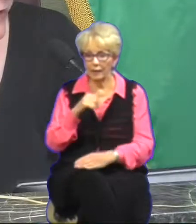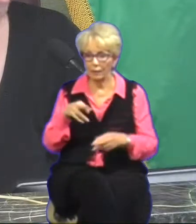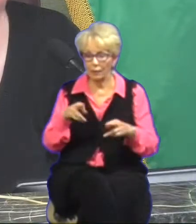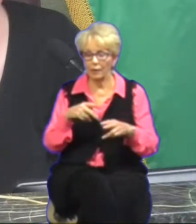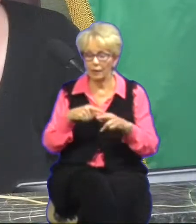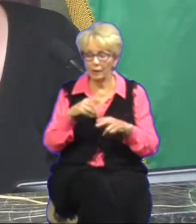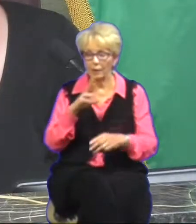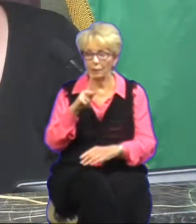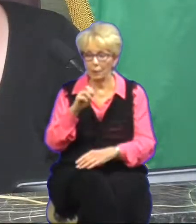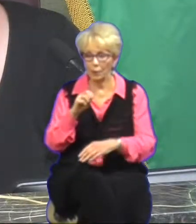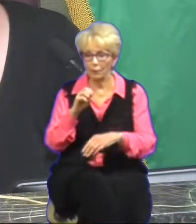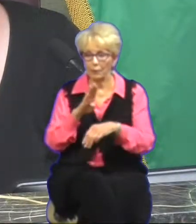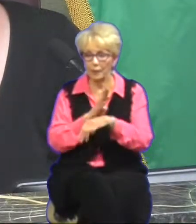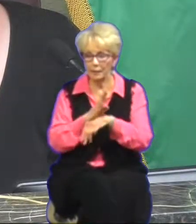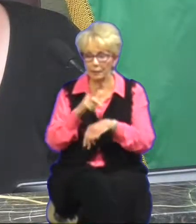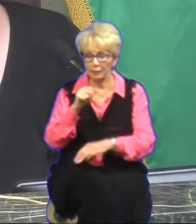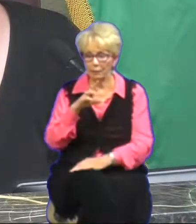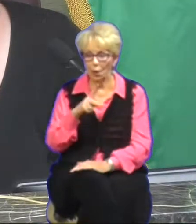the Burke Business Park.